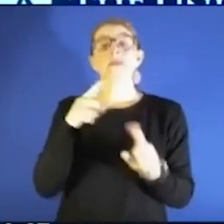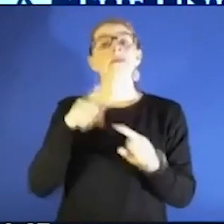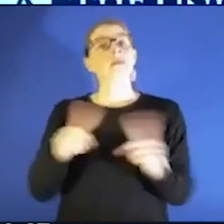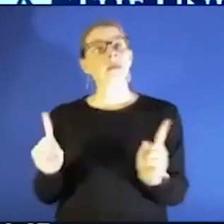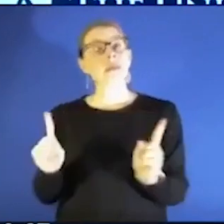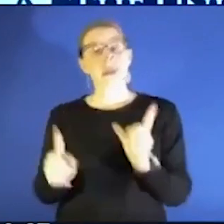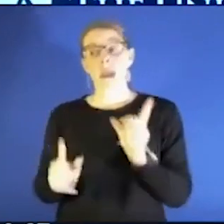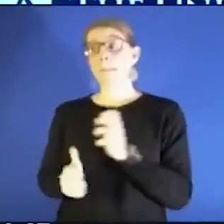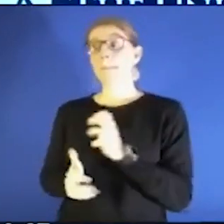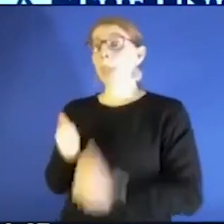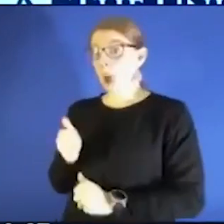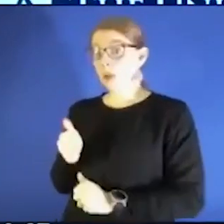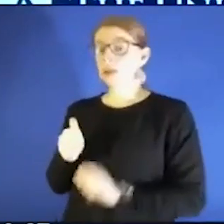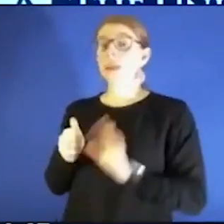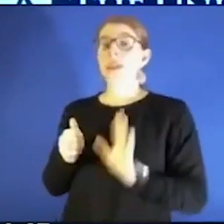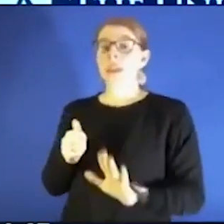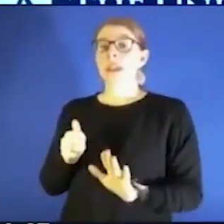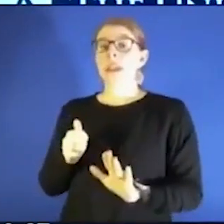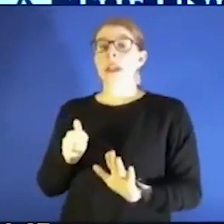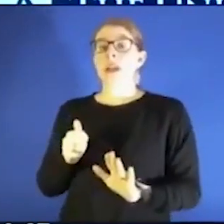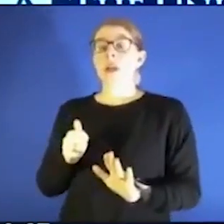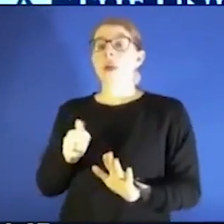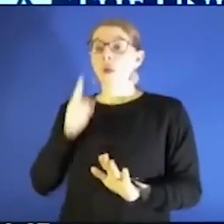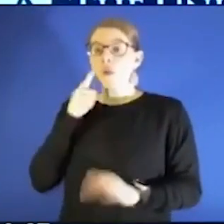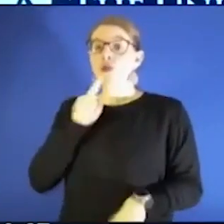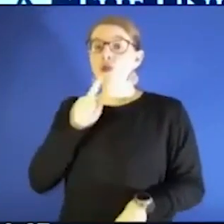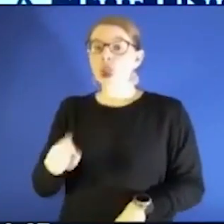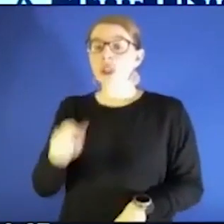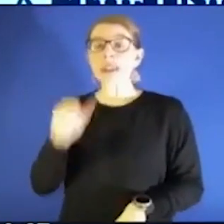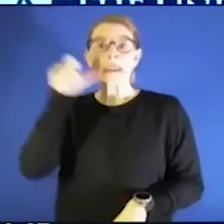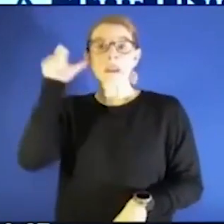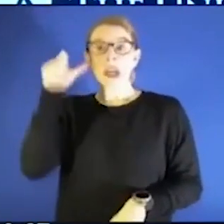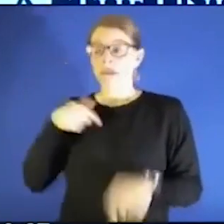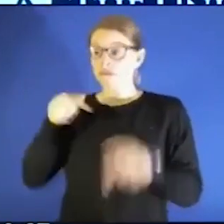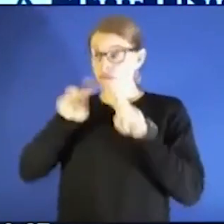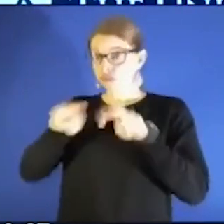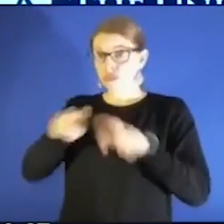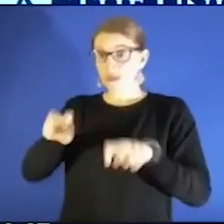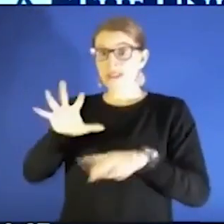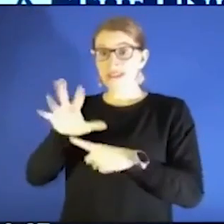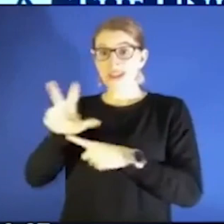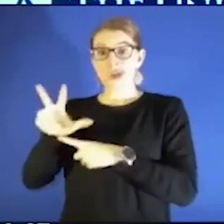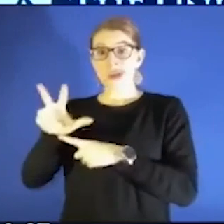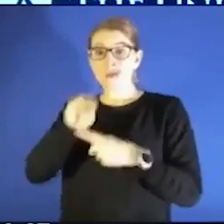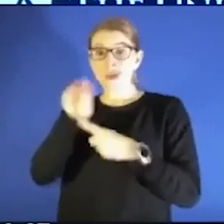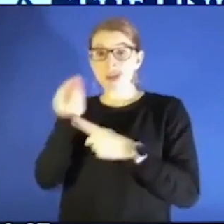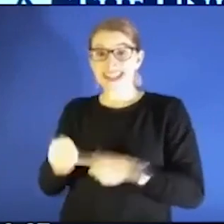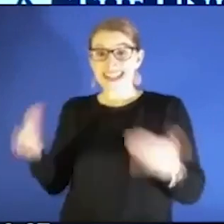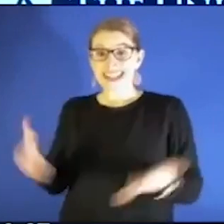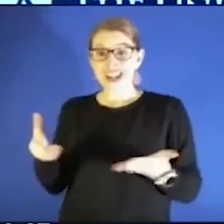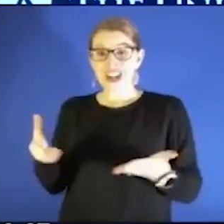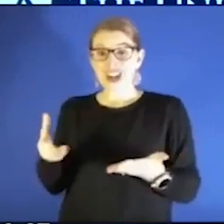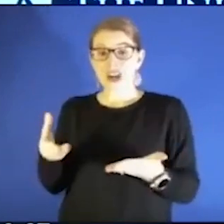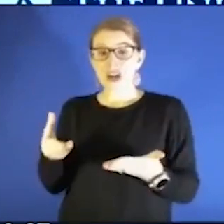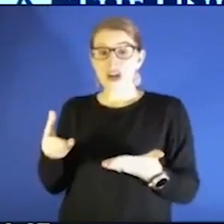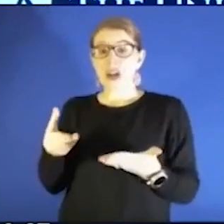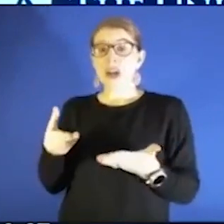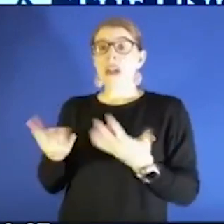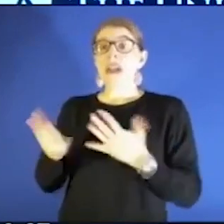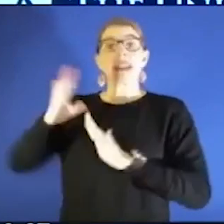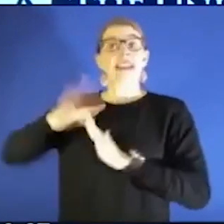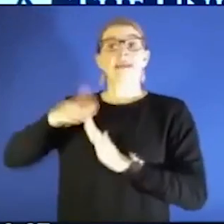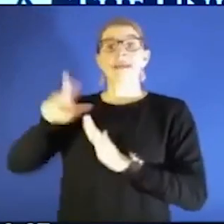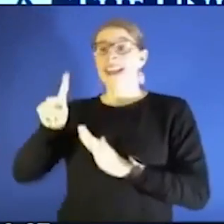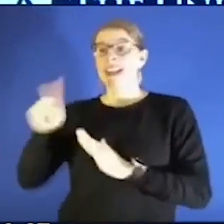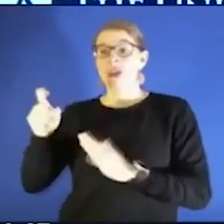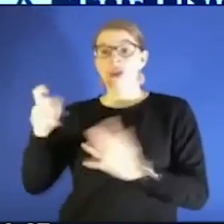majority, and there's for sure, yesterday when I was looking at it, there were 53% who were here. Their principal diagnosis was COVID-19, so they